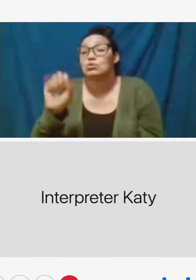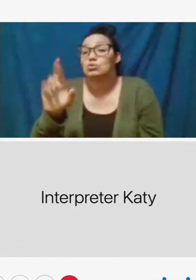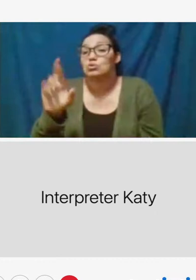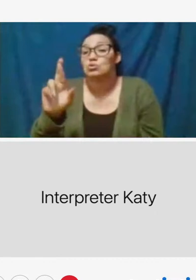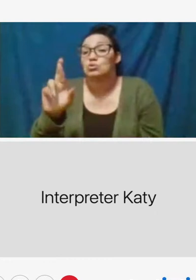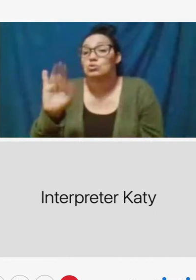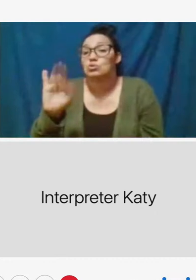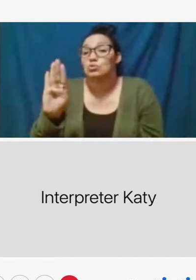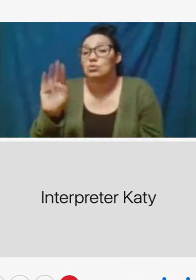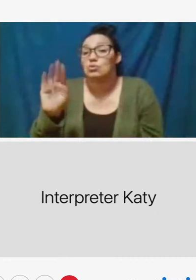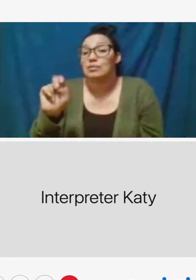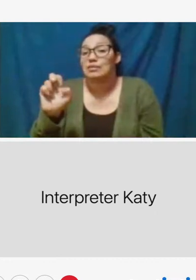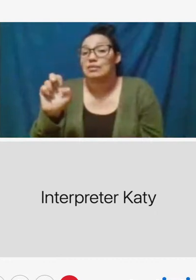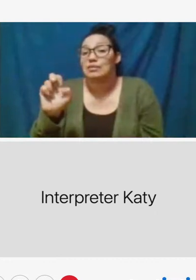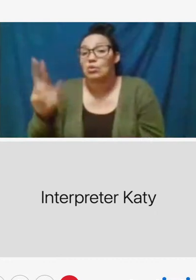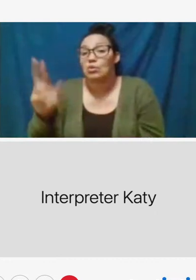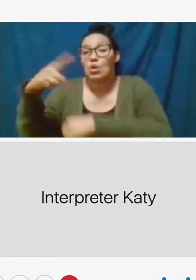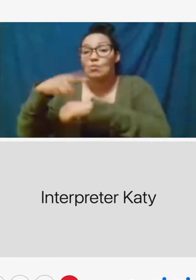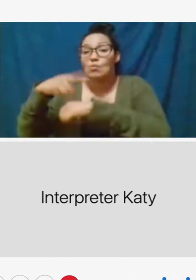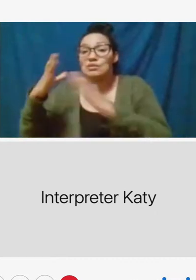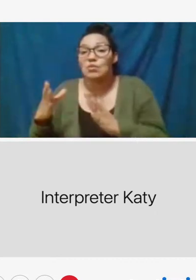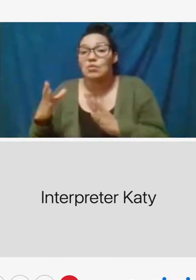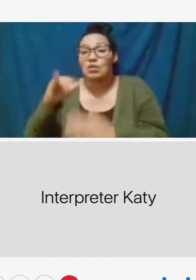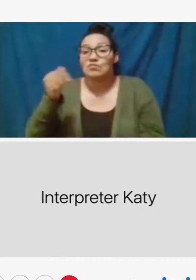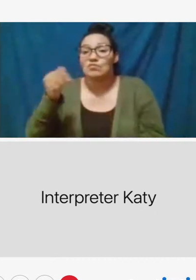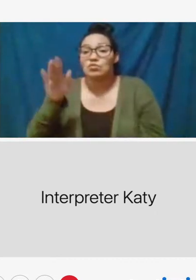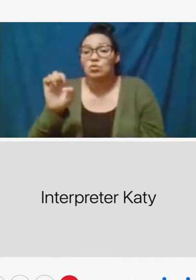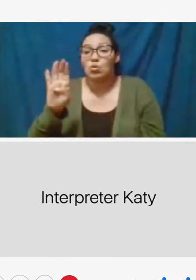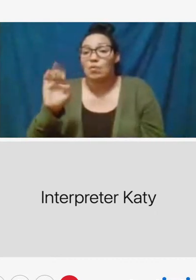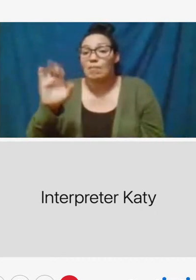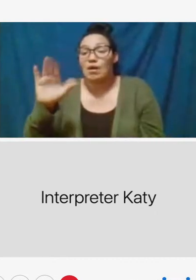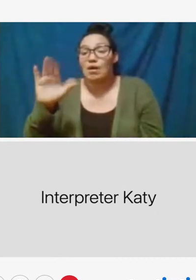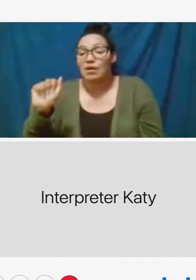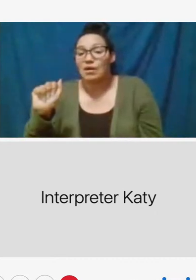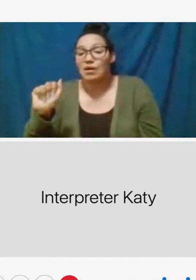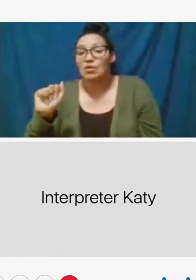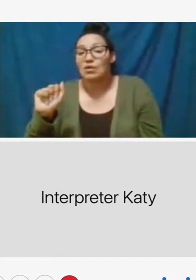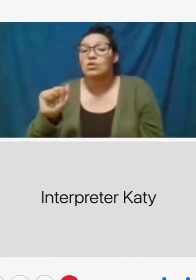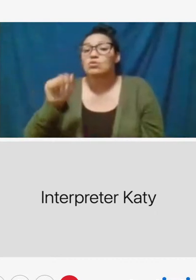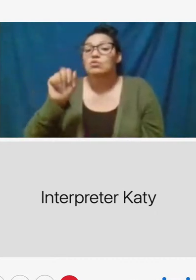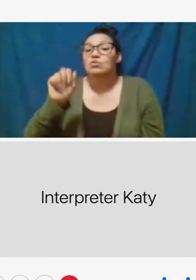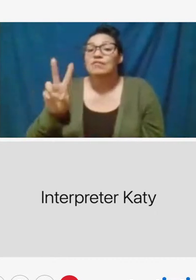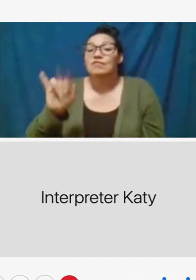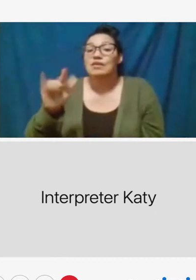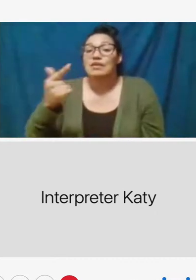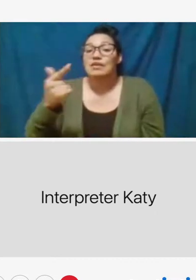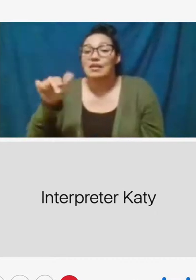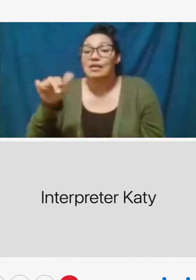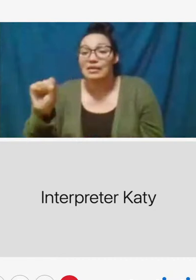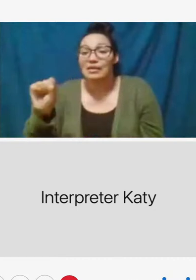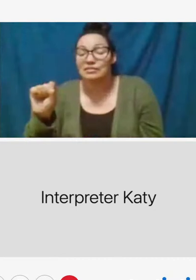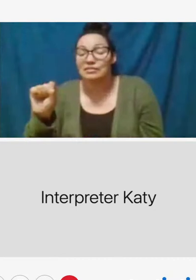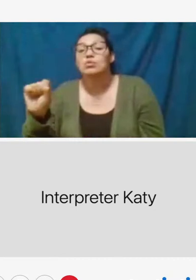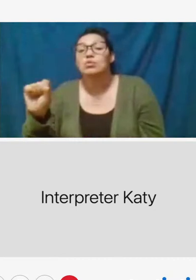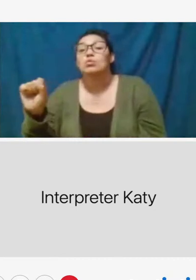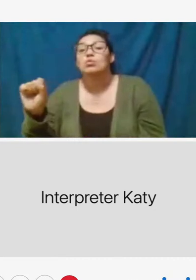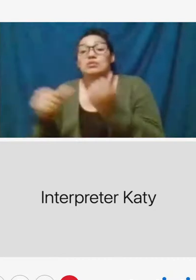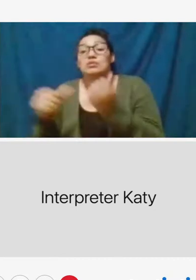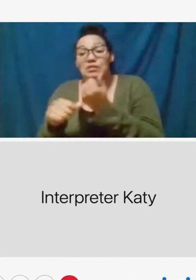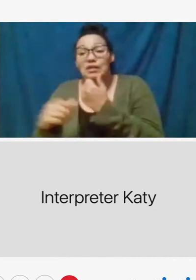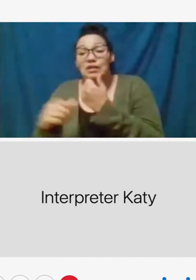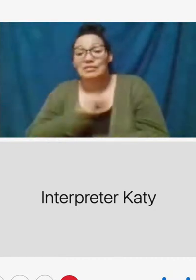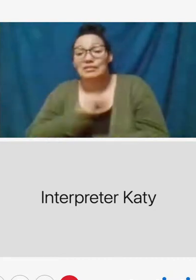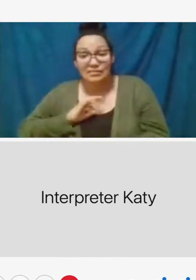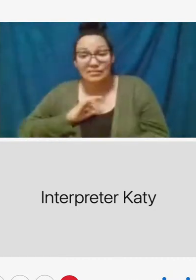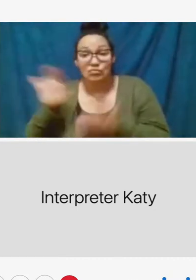of uh Joe Baka Miss Vias also who's the assistant principal and the staff for also doing a great phenomenal